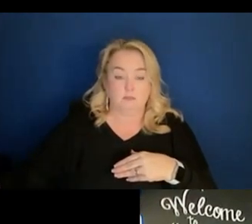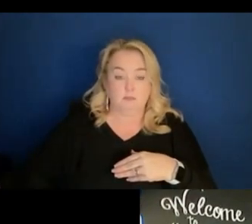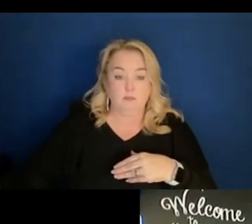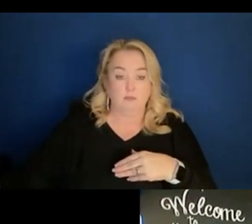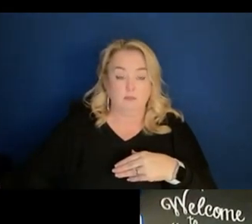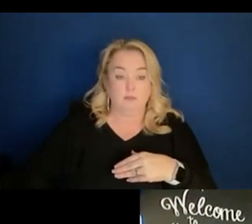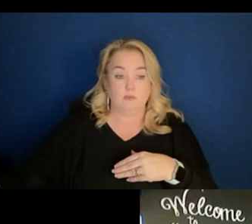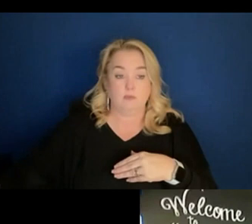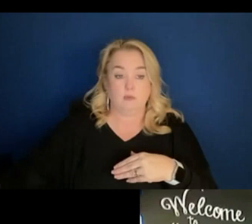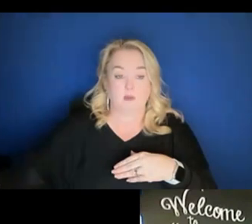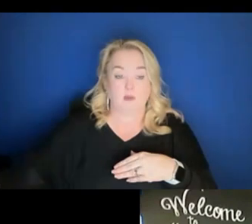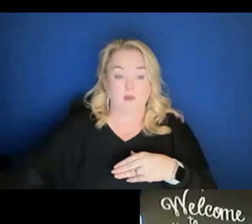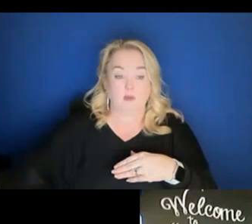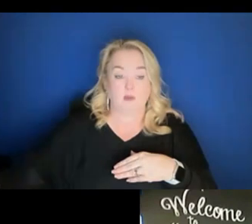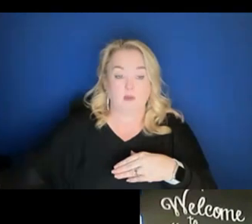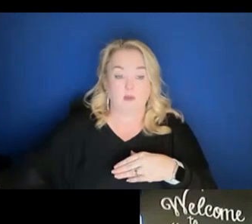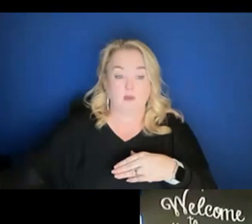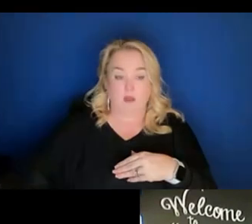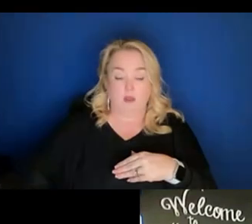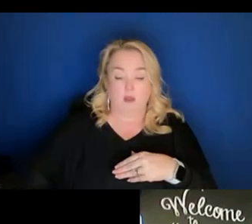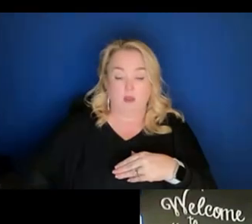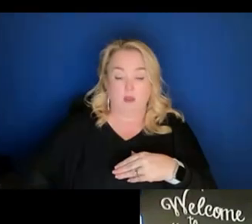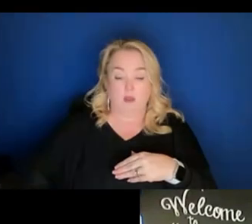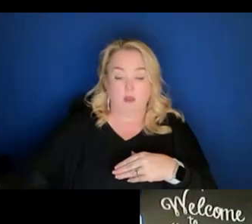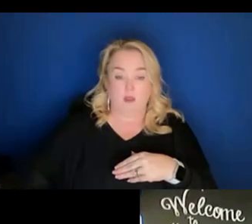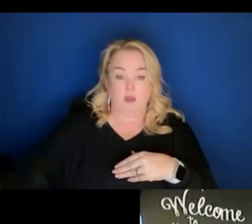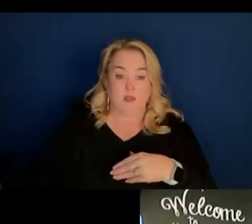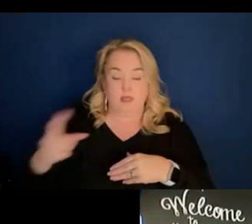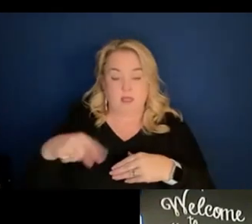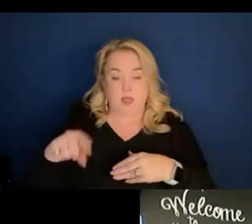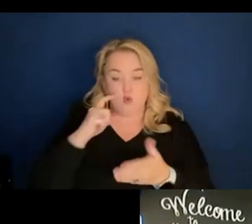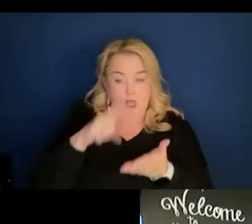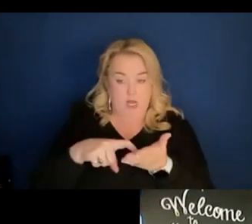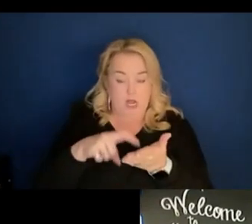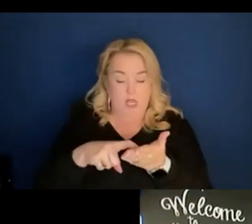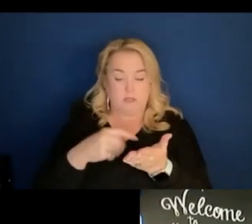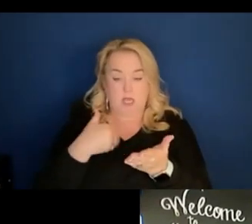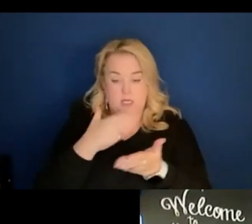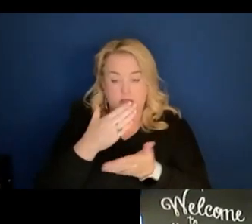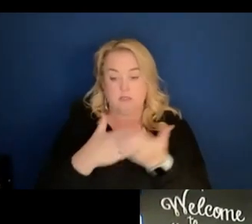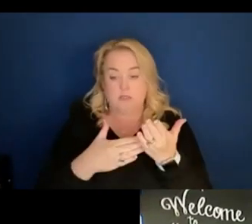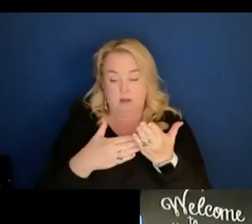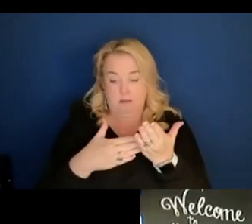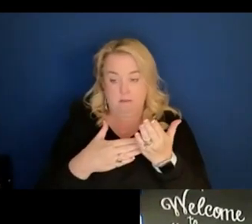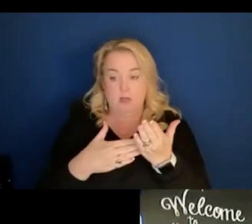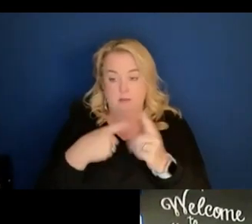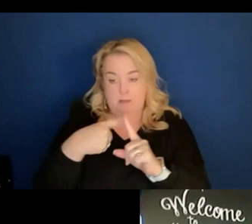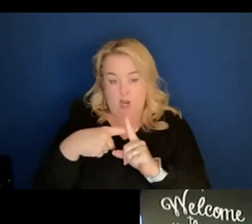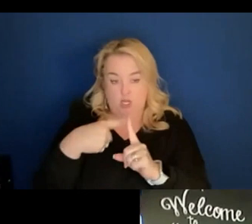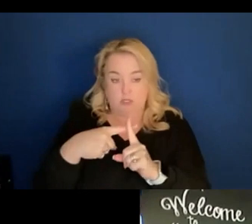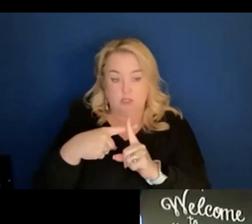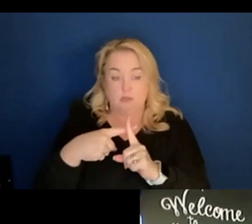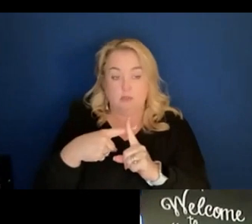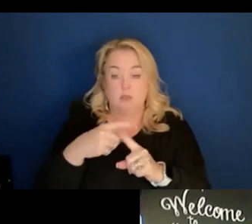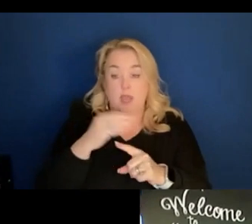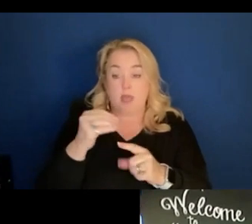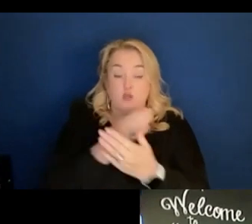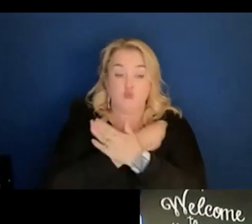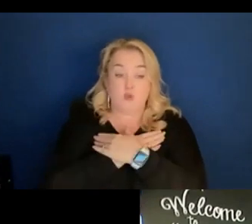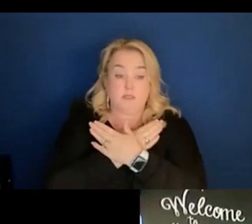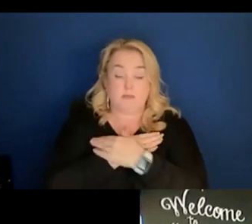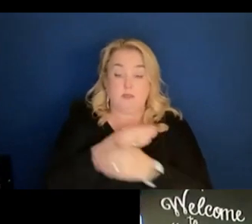were encouraged that had, you know, some merit and wanted to recognize that. In a nutshell, what our Respite